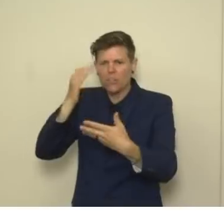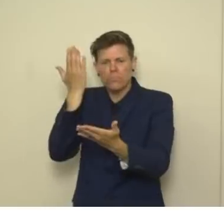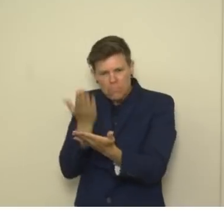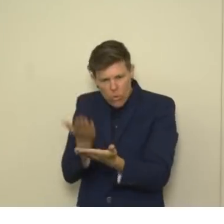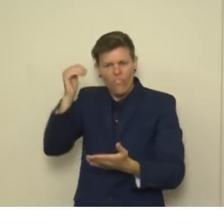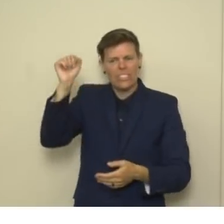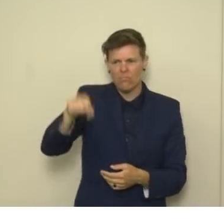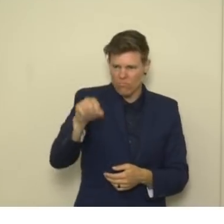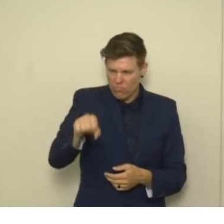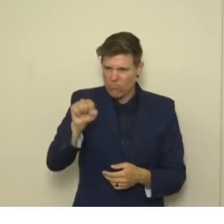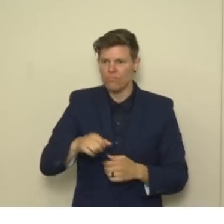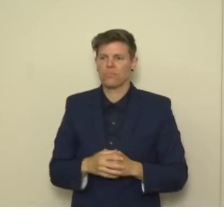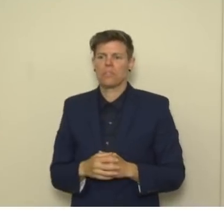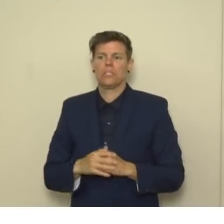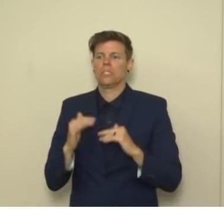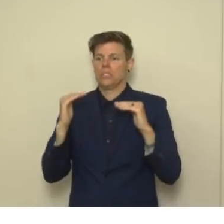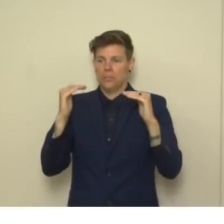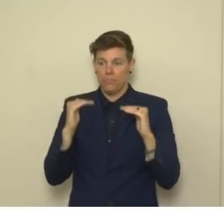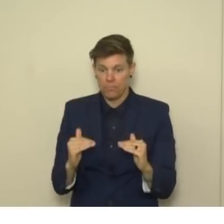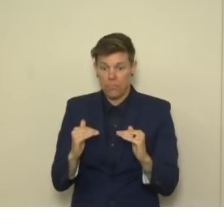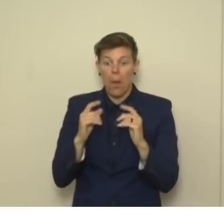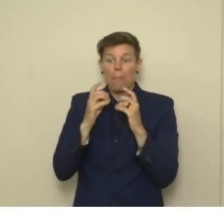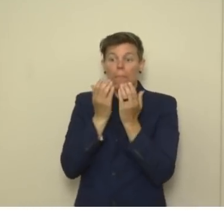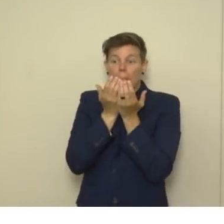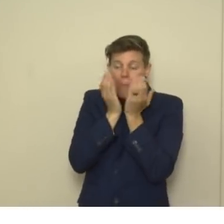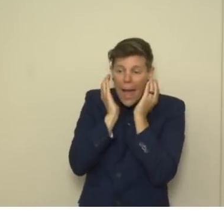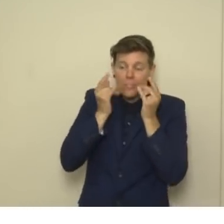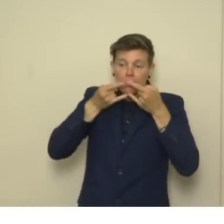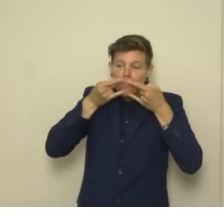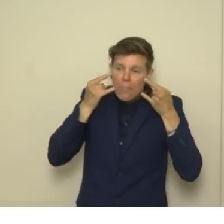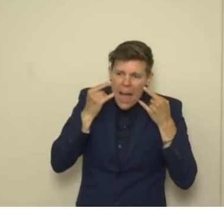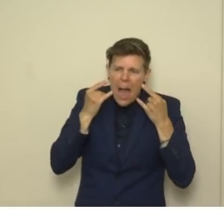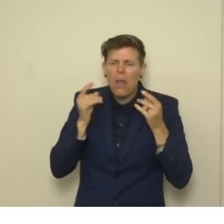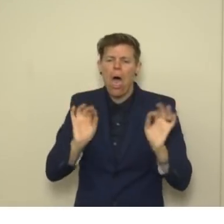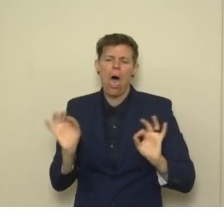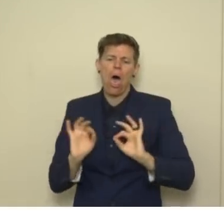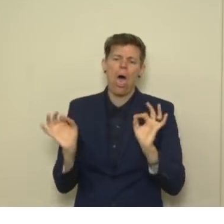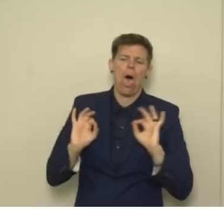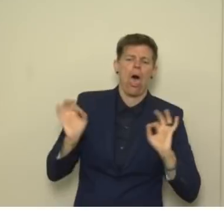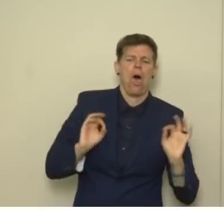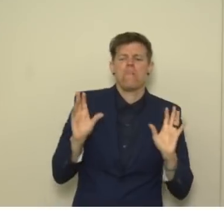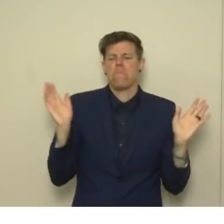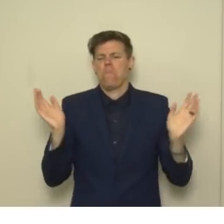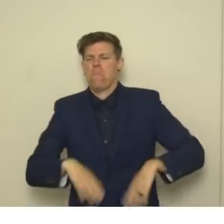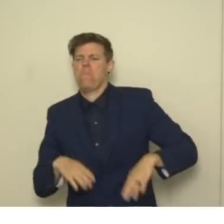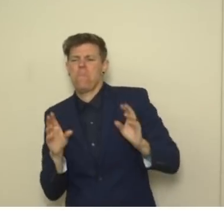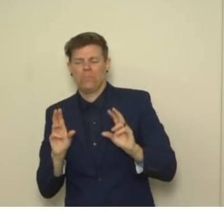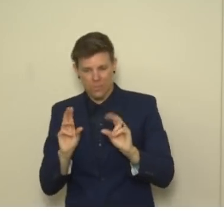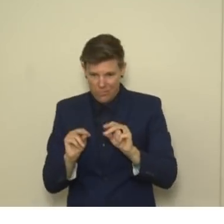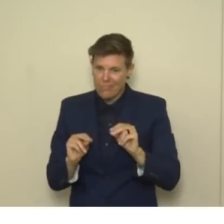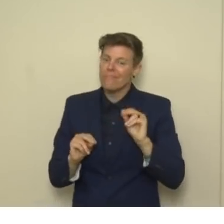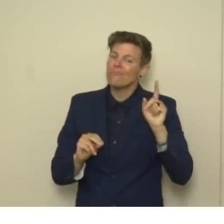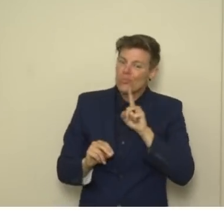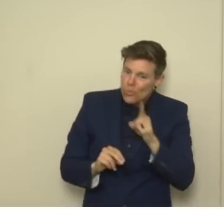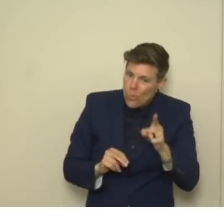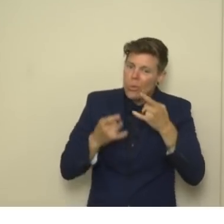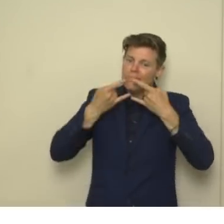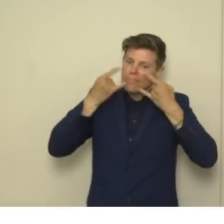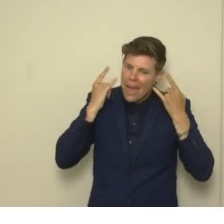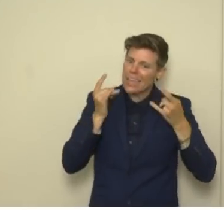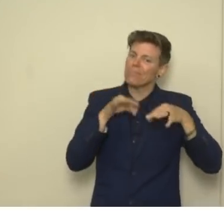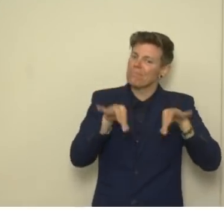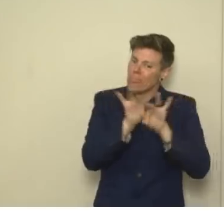also false. I've given you some references. We have a bundle of references if you're interested on that. I'm going to get to our